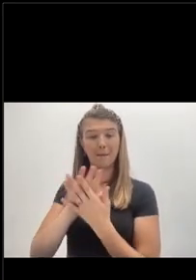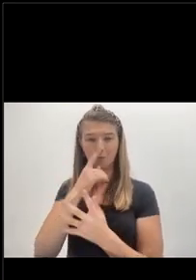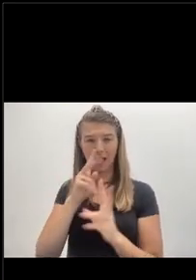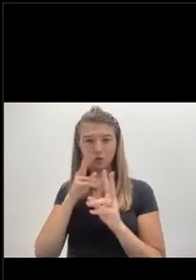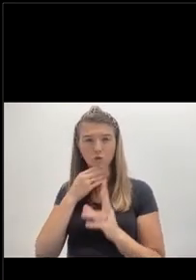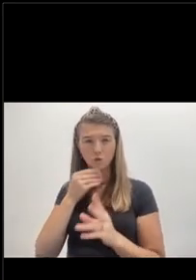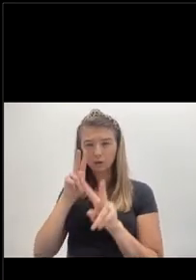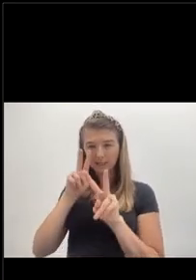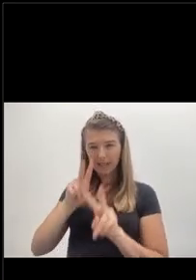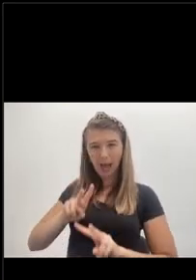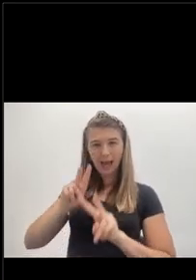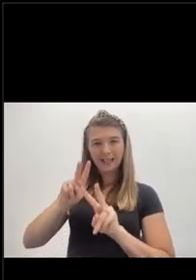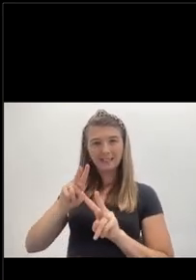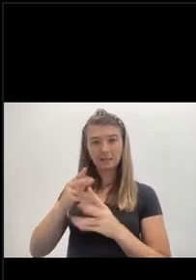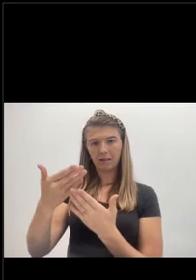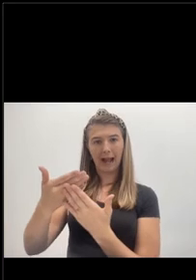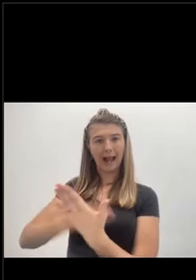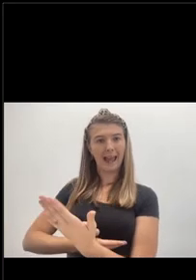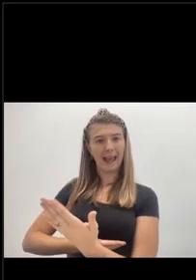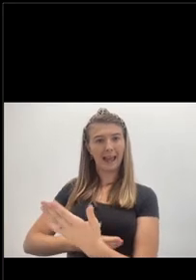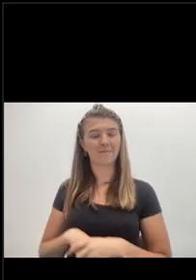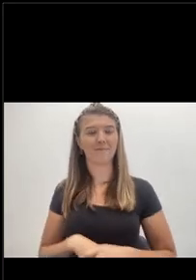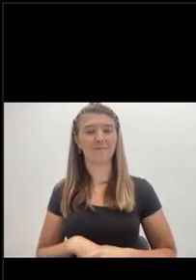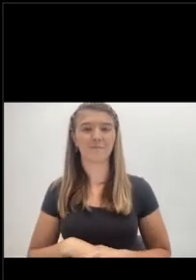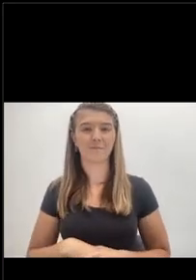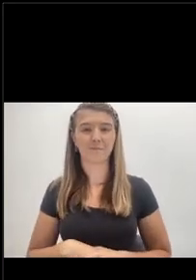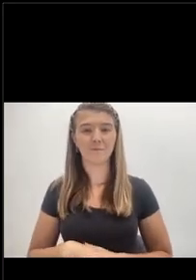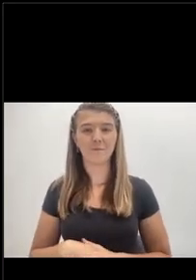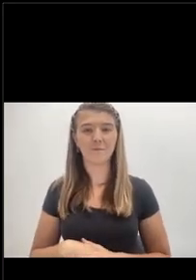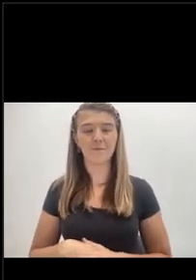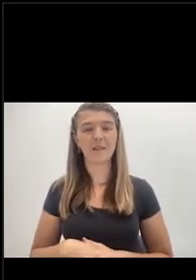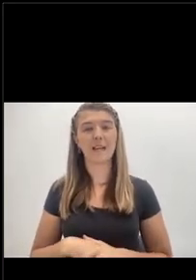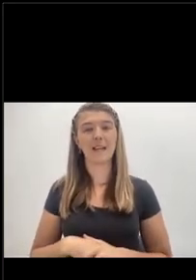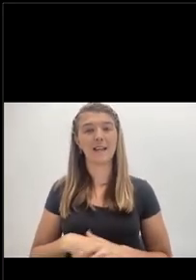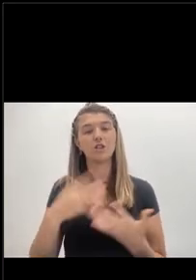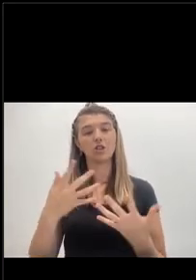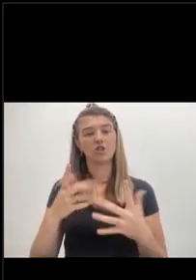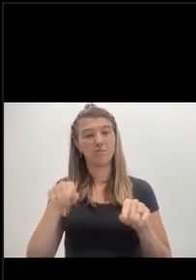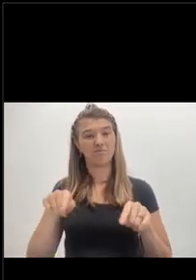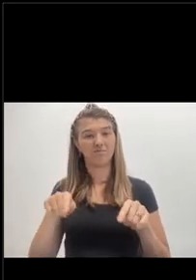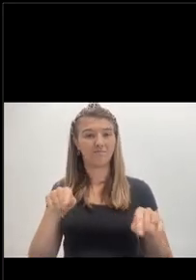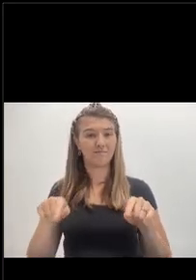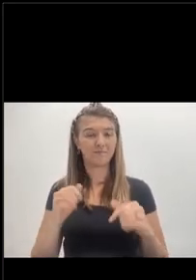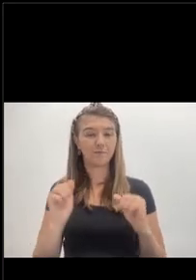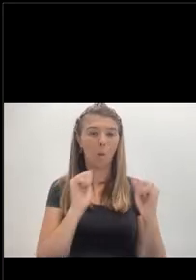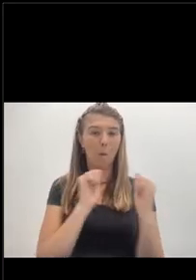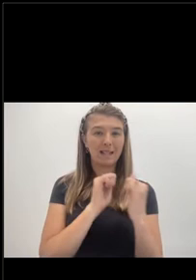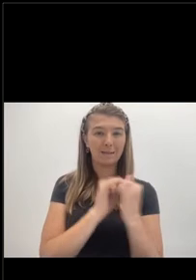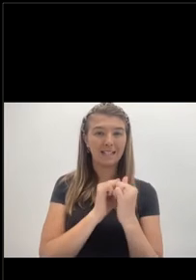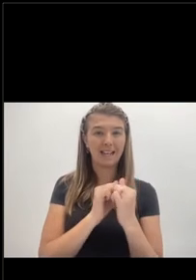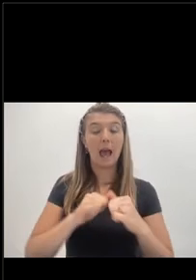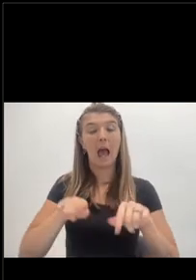I'll probably go on to describe that a bit more now. But compatibility, as well as just a visual defect, it can